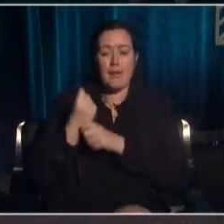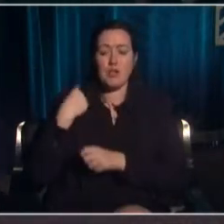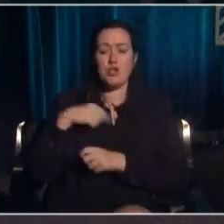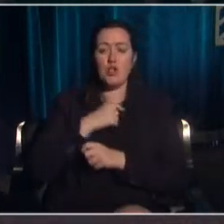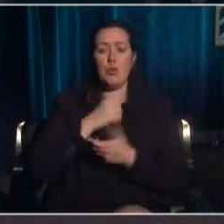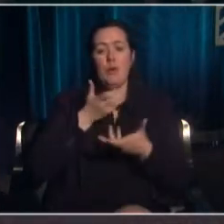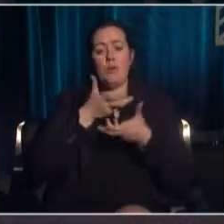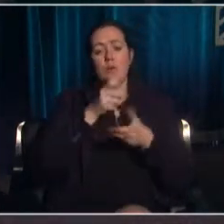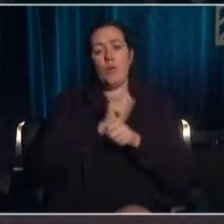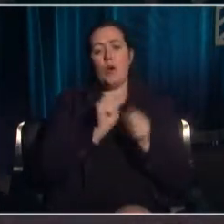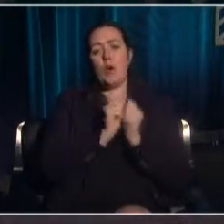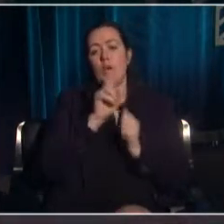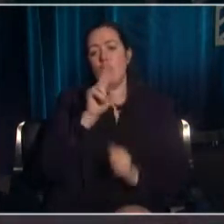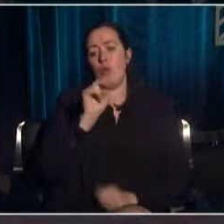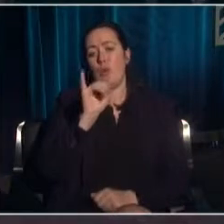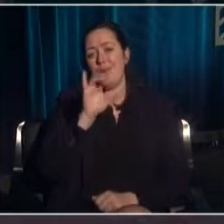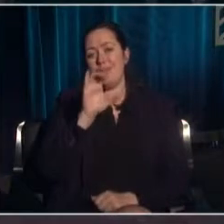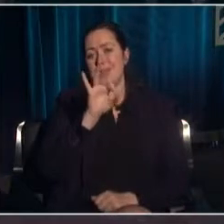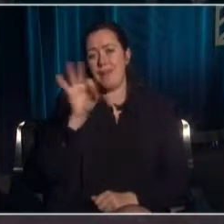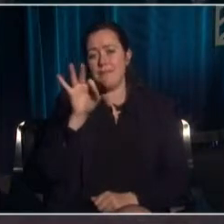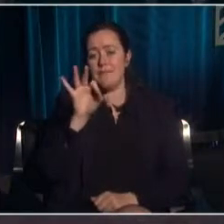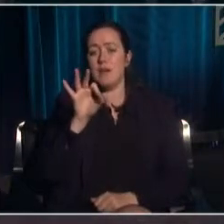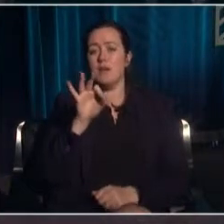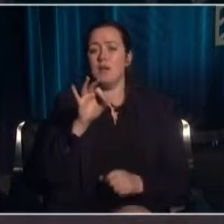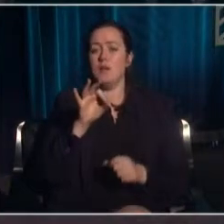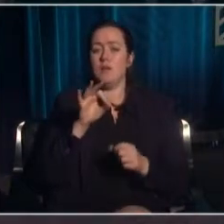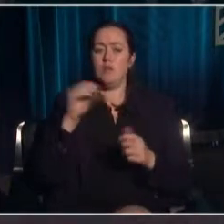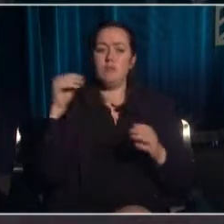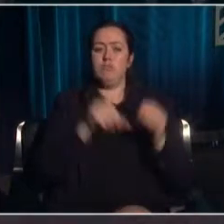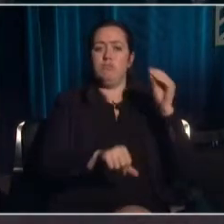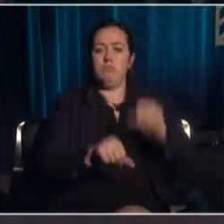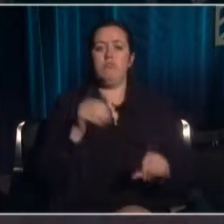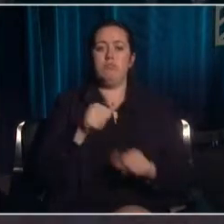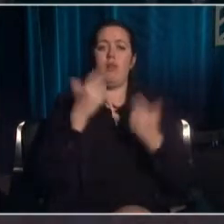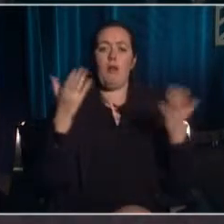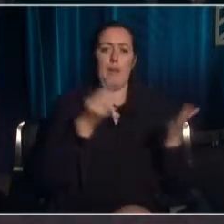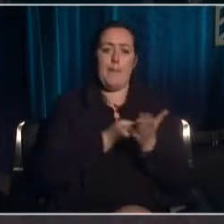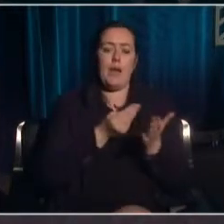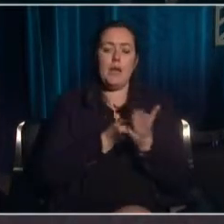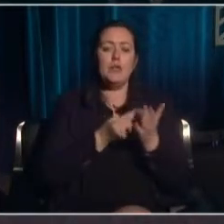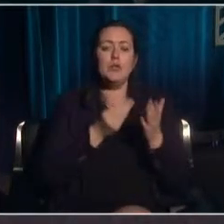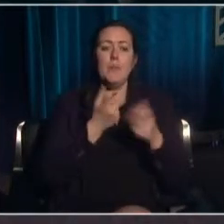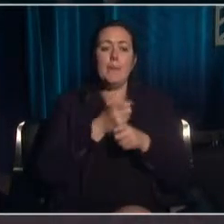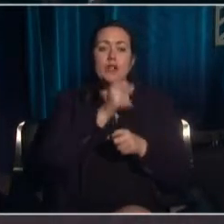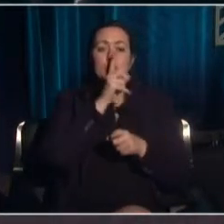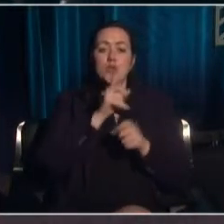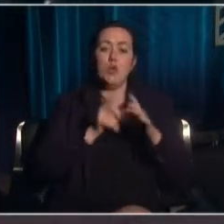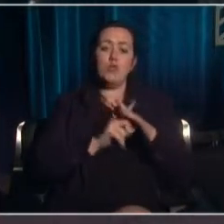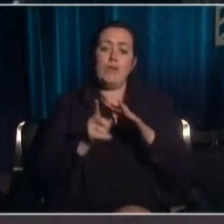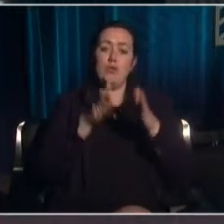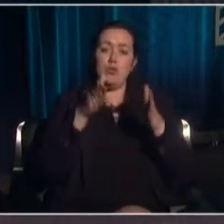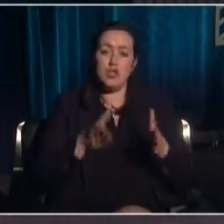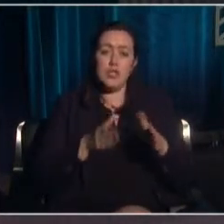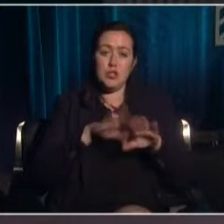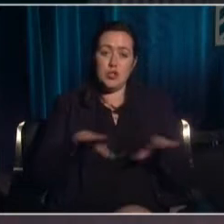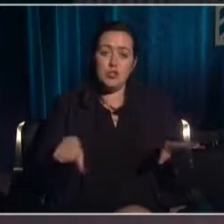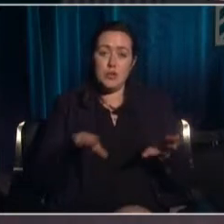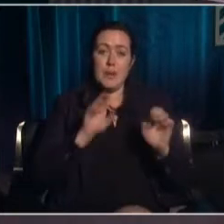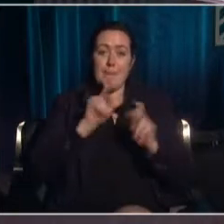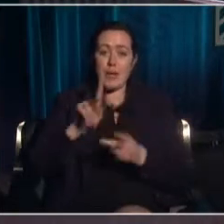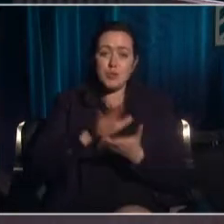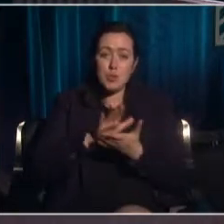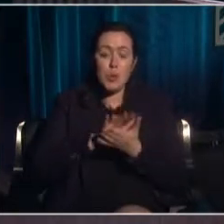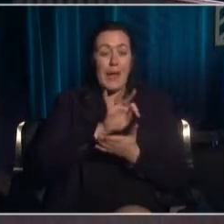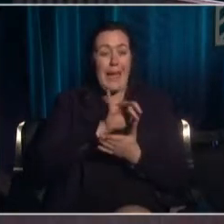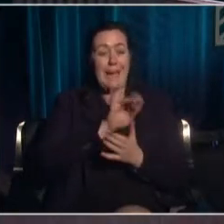of dollars to get refugee children back into school, because we know if refugees are back in school in 30 days, their education